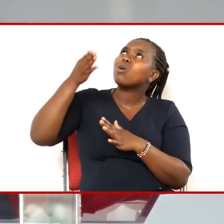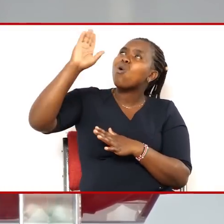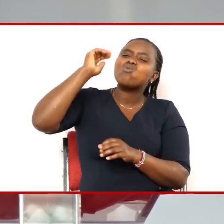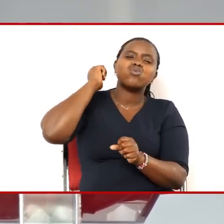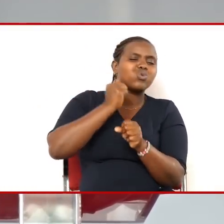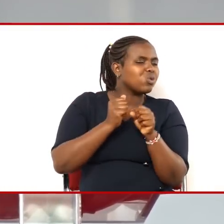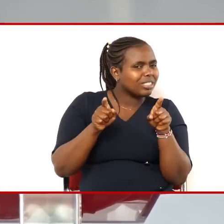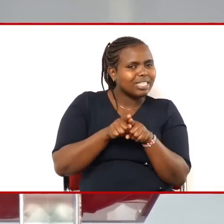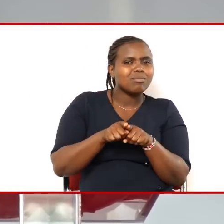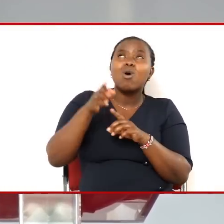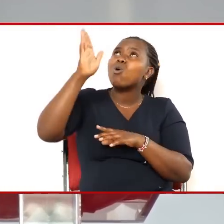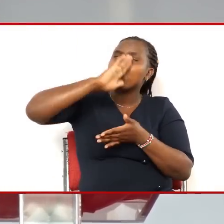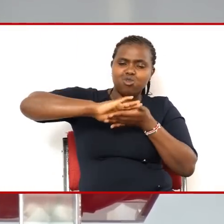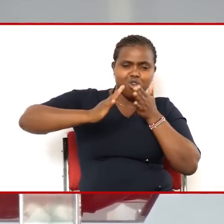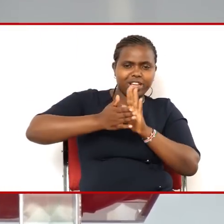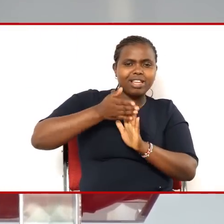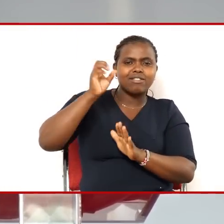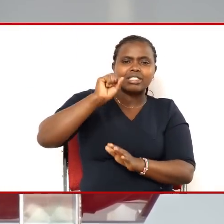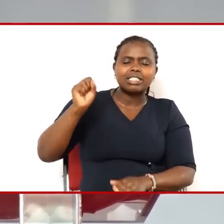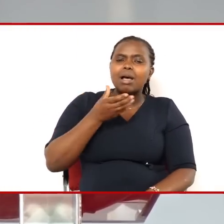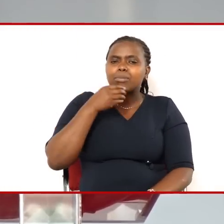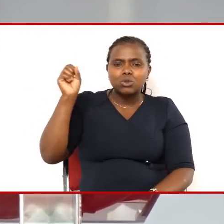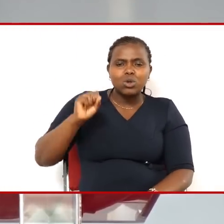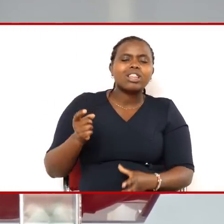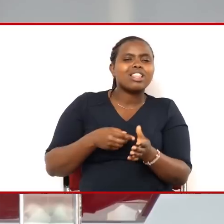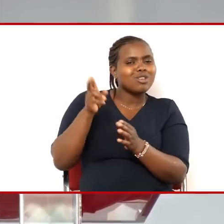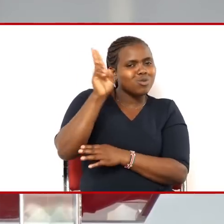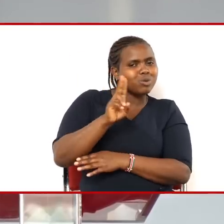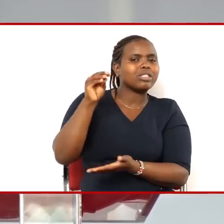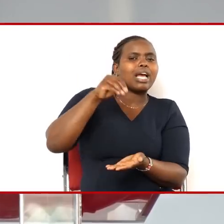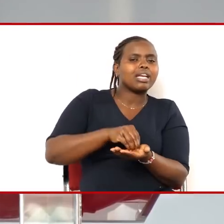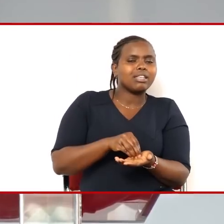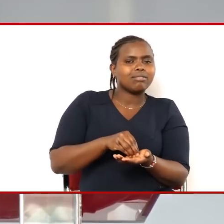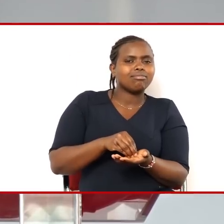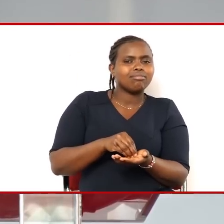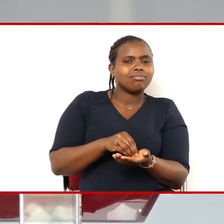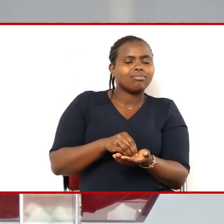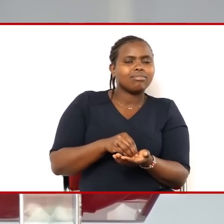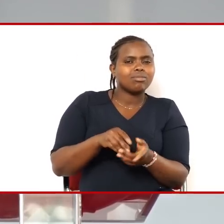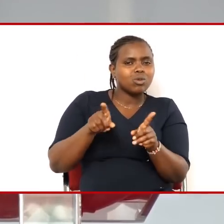did. God forgave Samson and used him one more time.